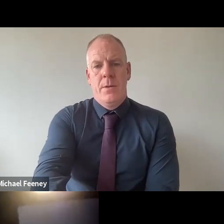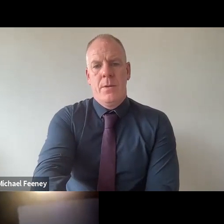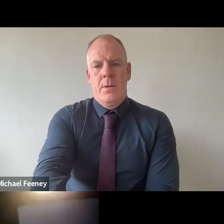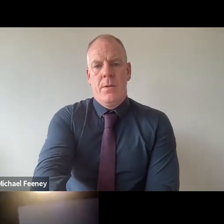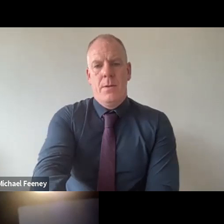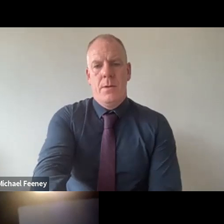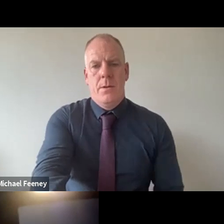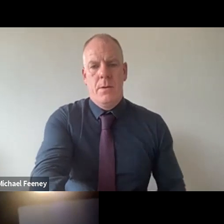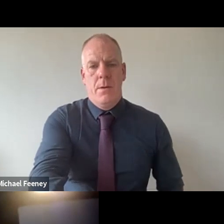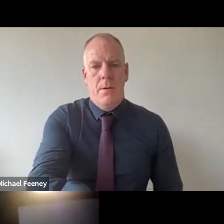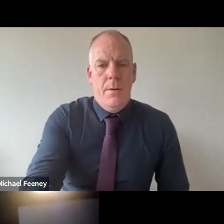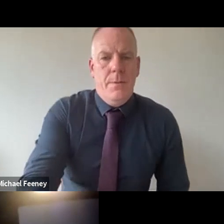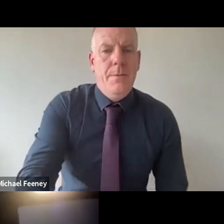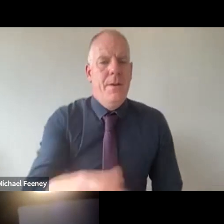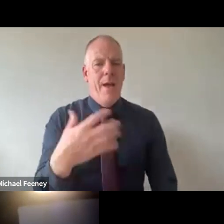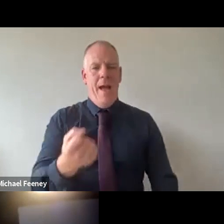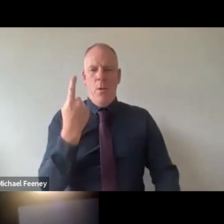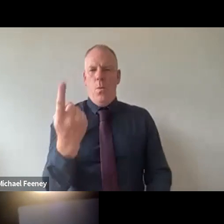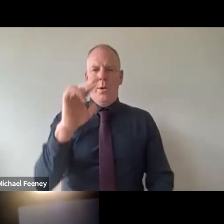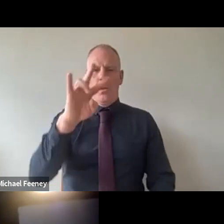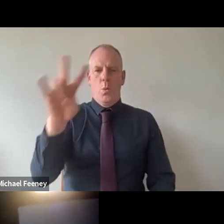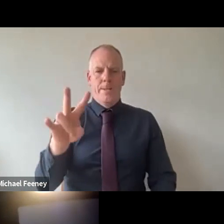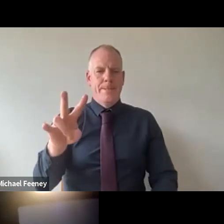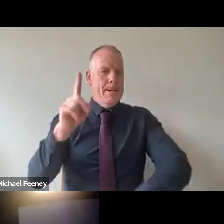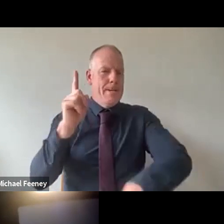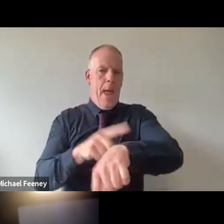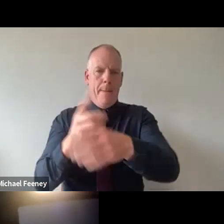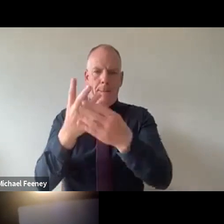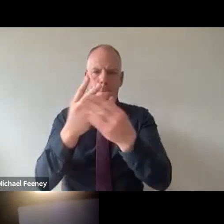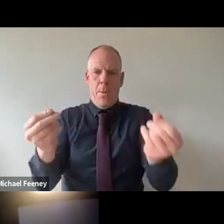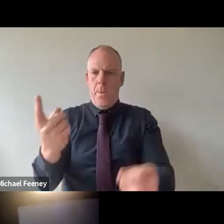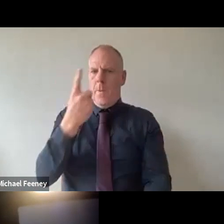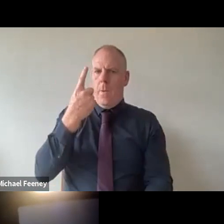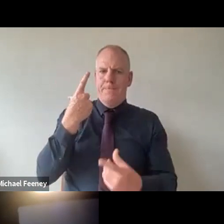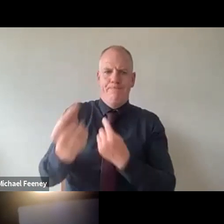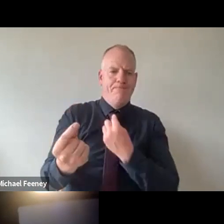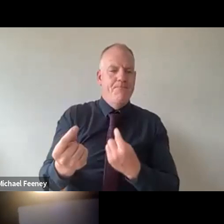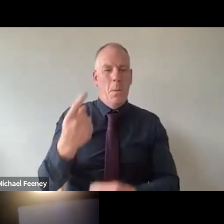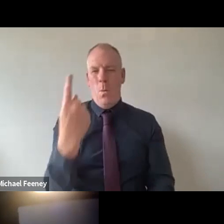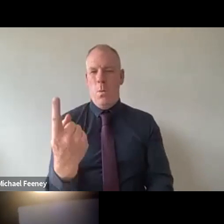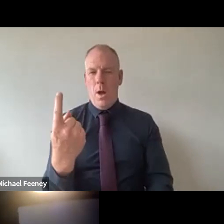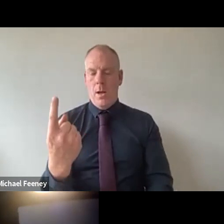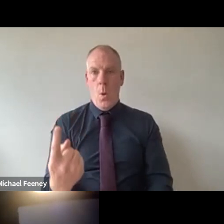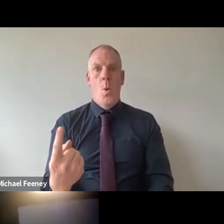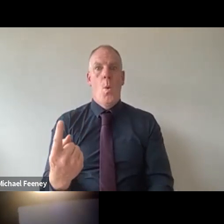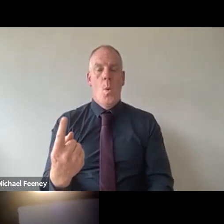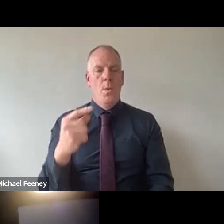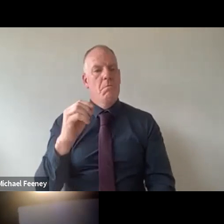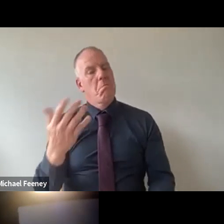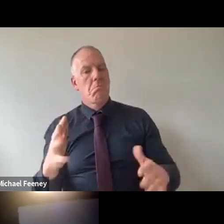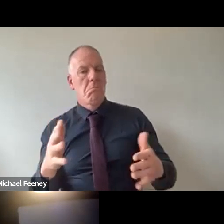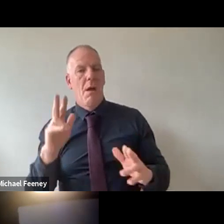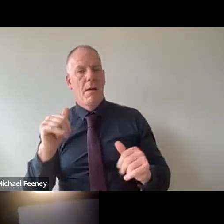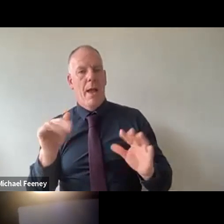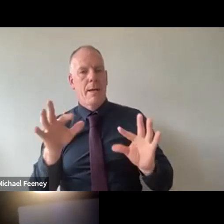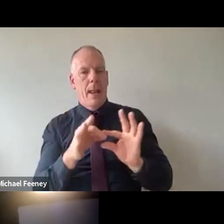We've got one question, and I know we have virtually no time, but there's one question that has come up that I think might tie